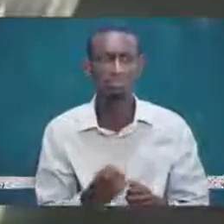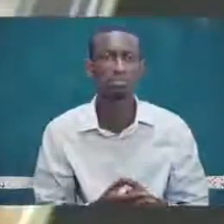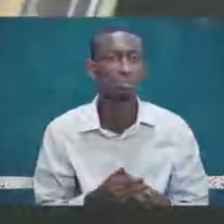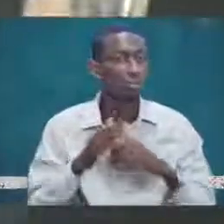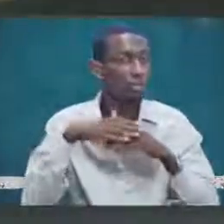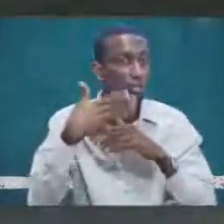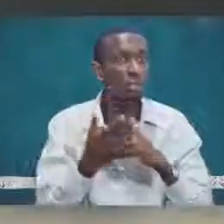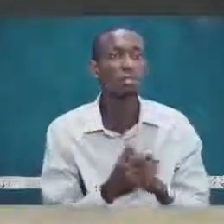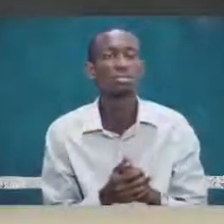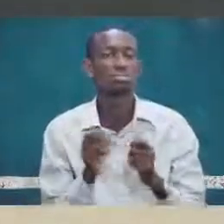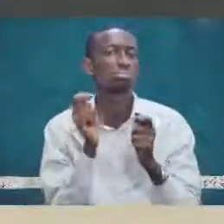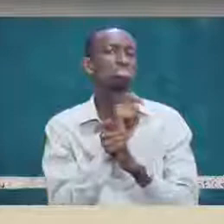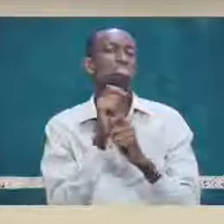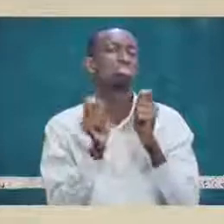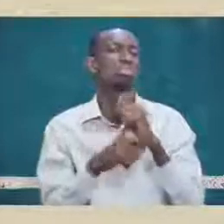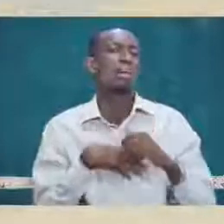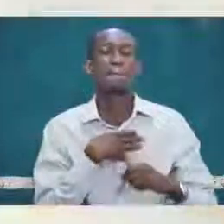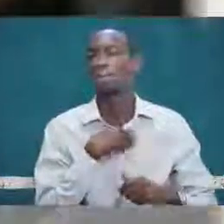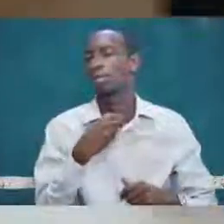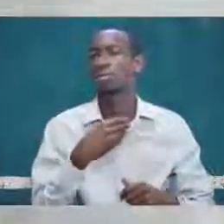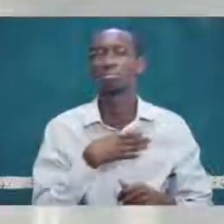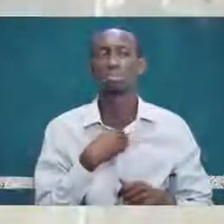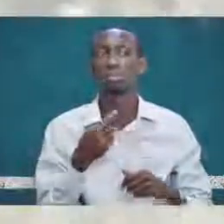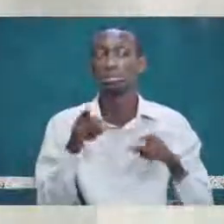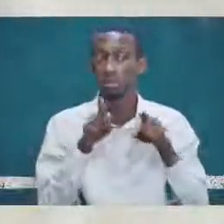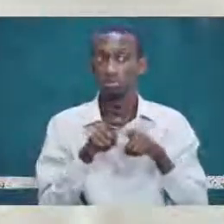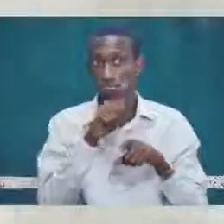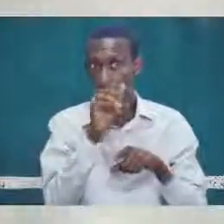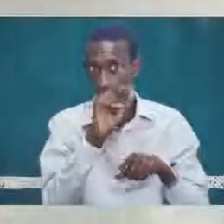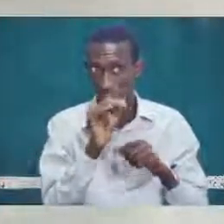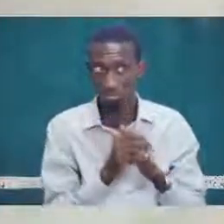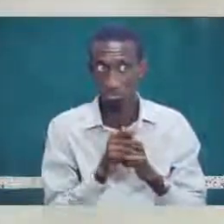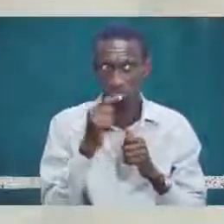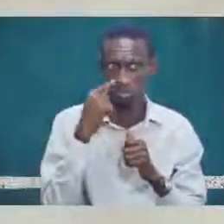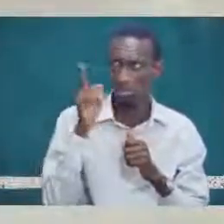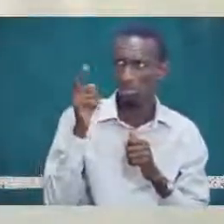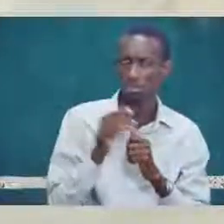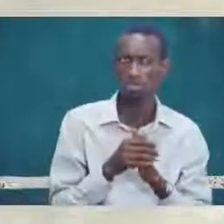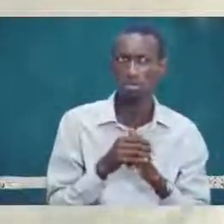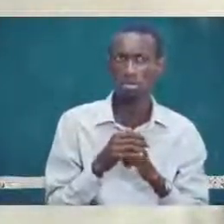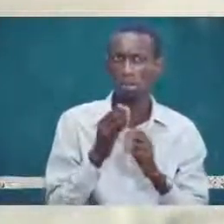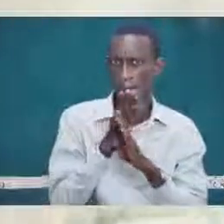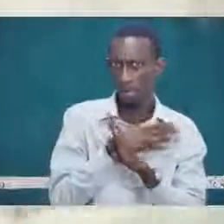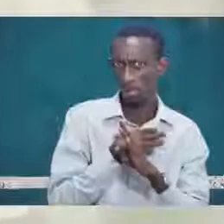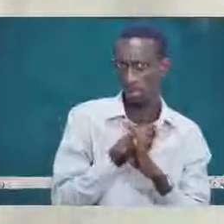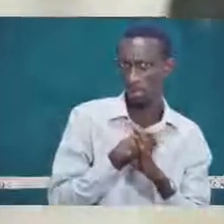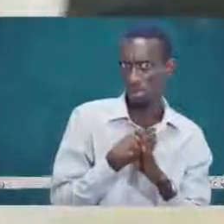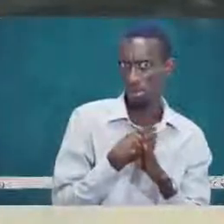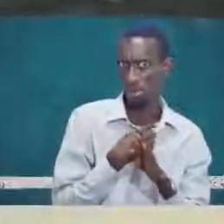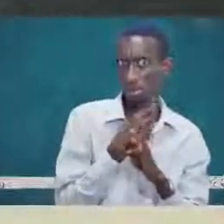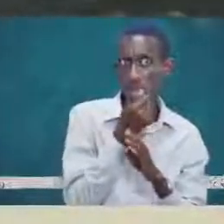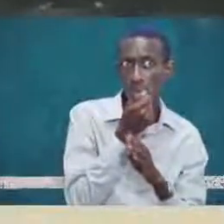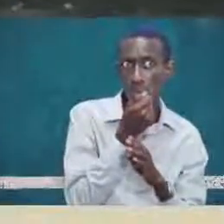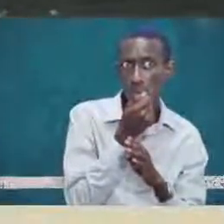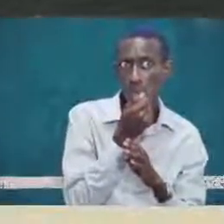time, completely turns to yellow. Like zinc here, when you look at the zinc, this was yellow when it was hot, and then